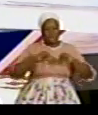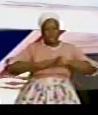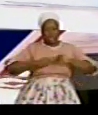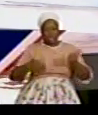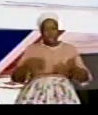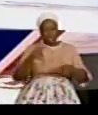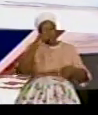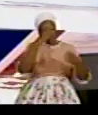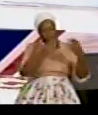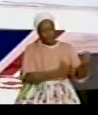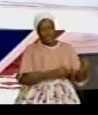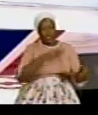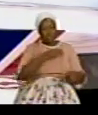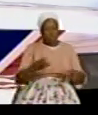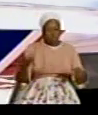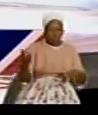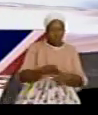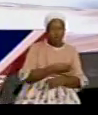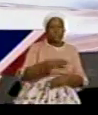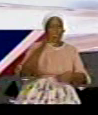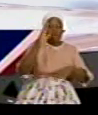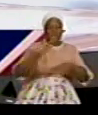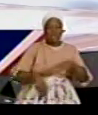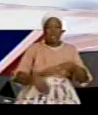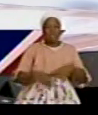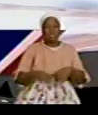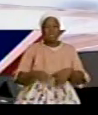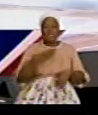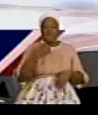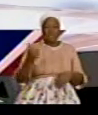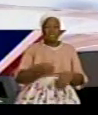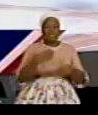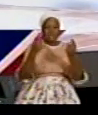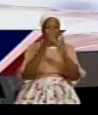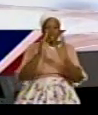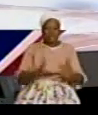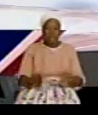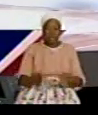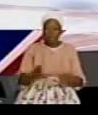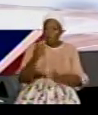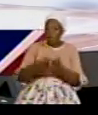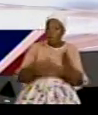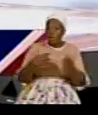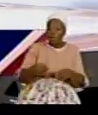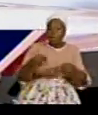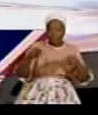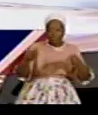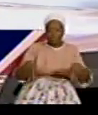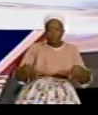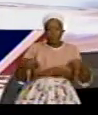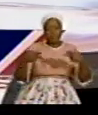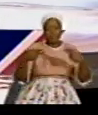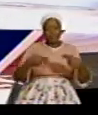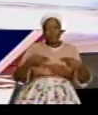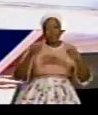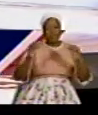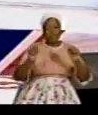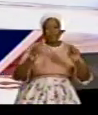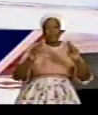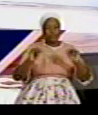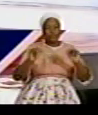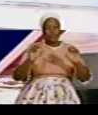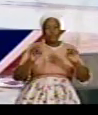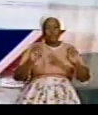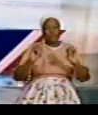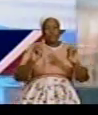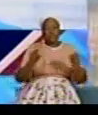is worse than an infidel. What the Pharisees did in convincing the